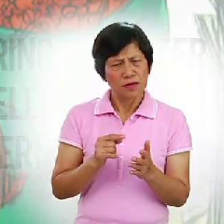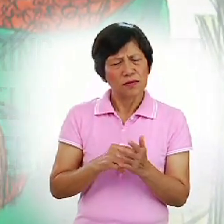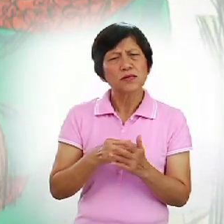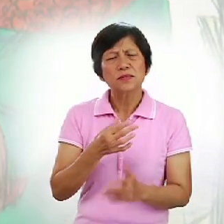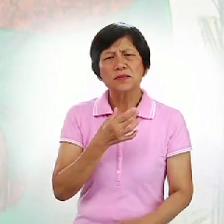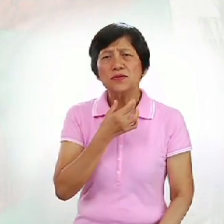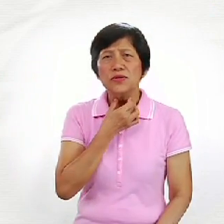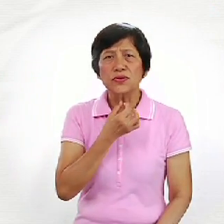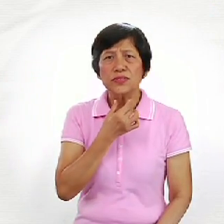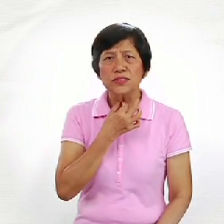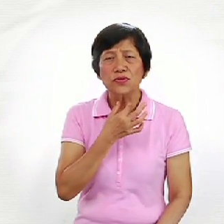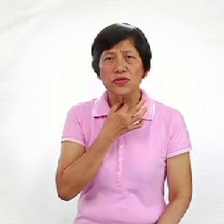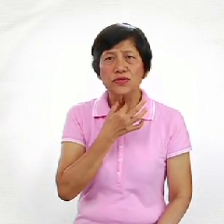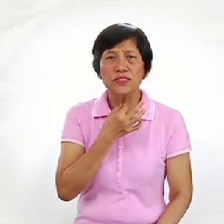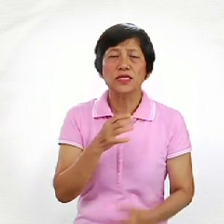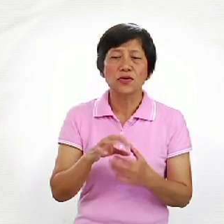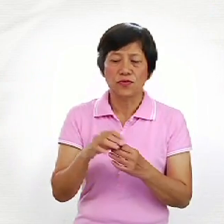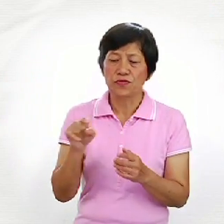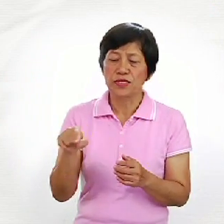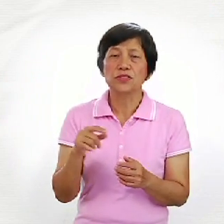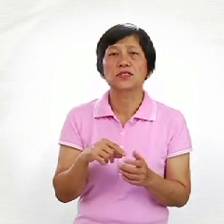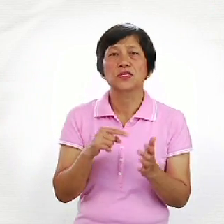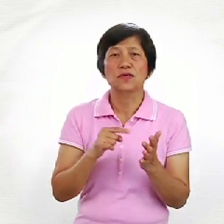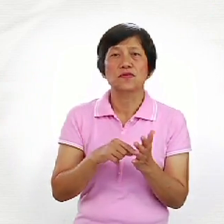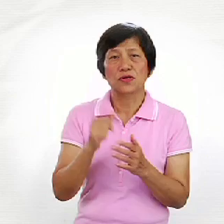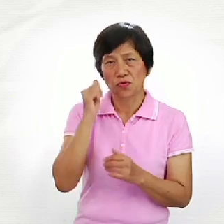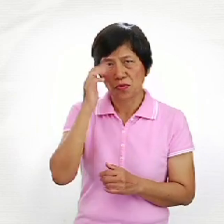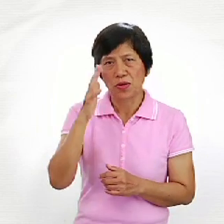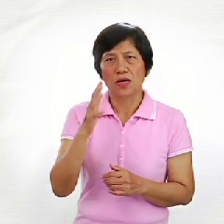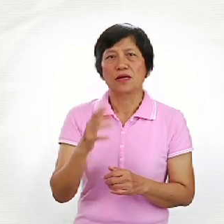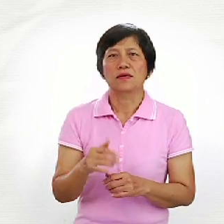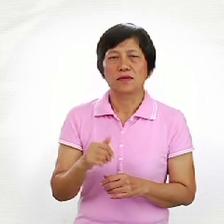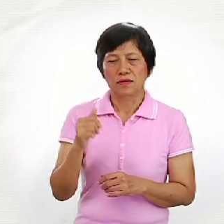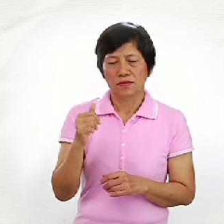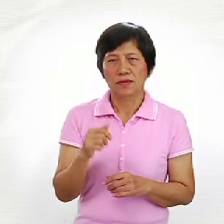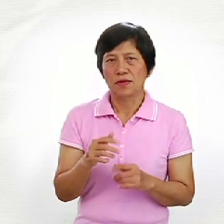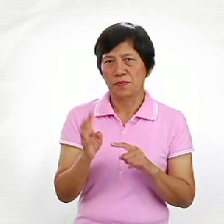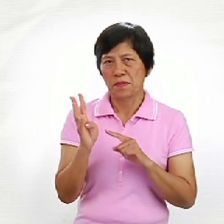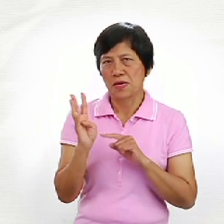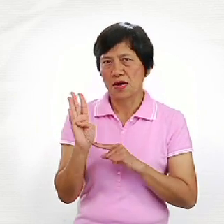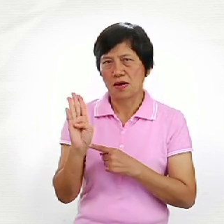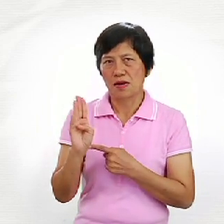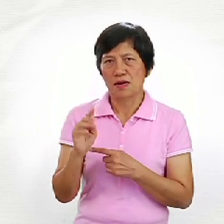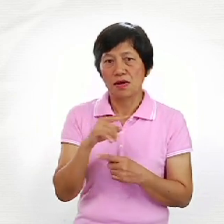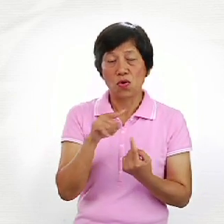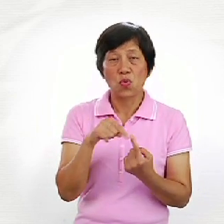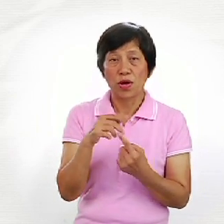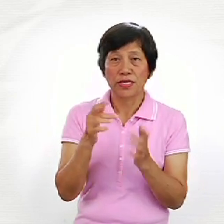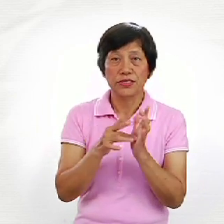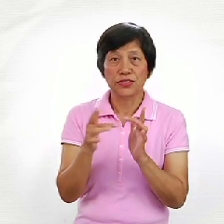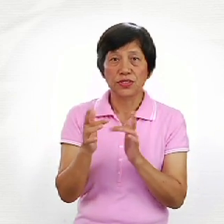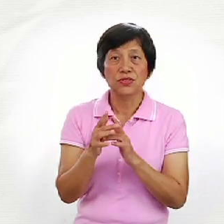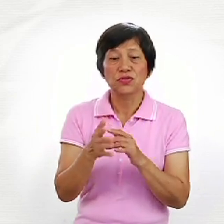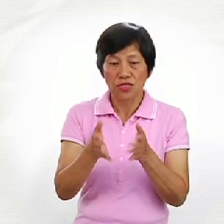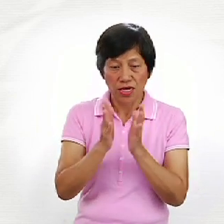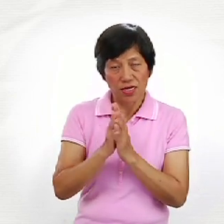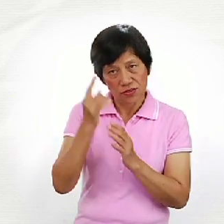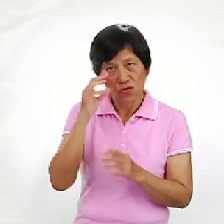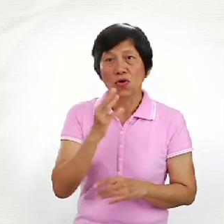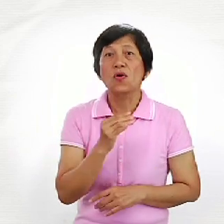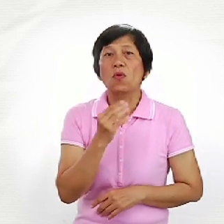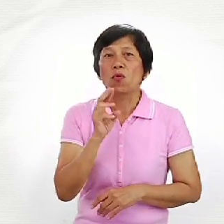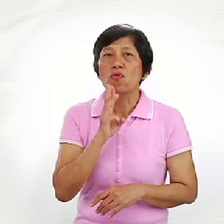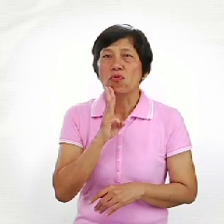this woman. The curiosity of this woman had already begun when Jesus asked for water, a Jew asking